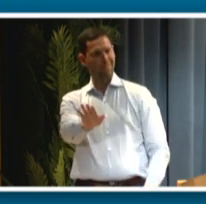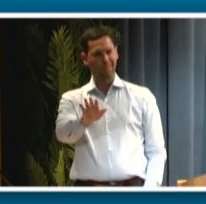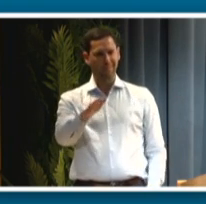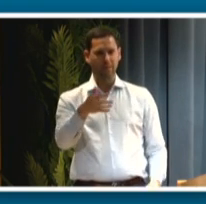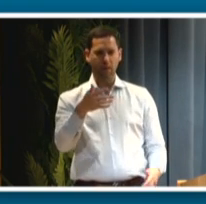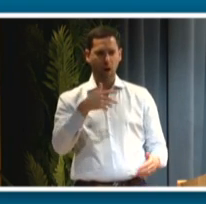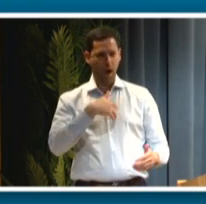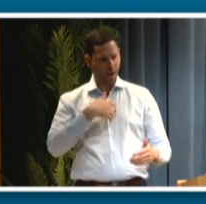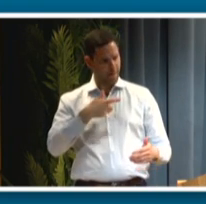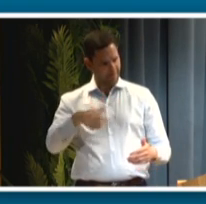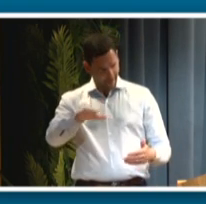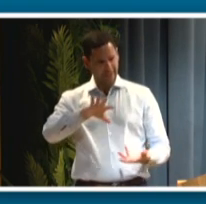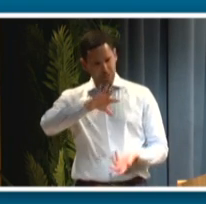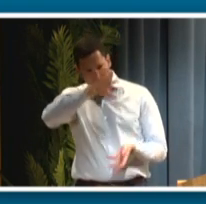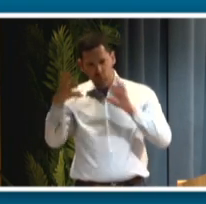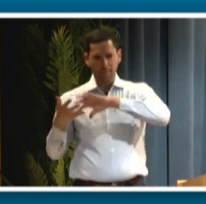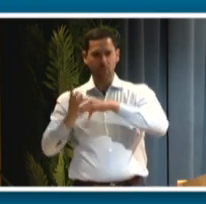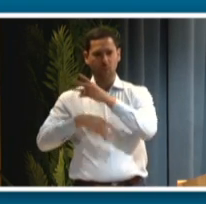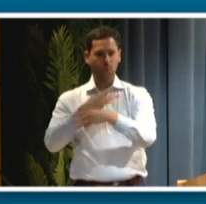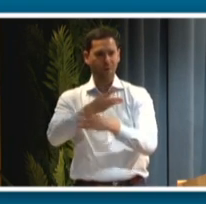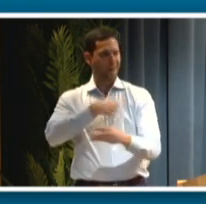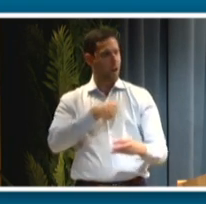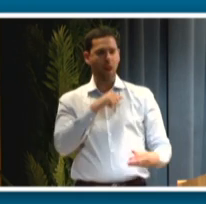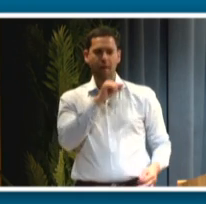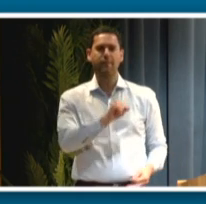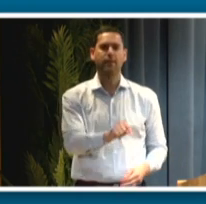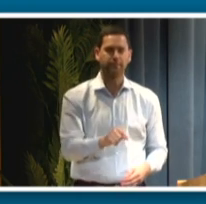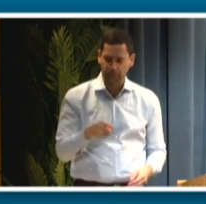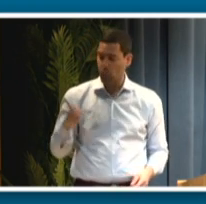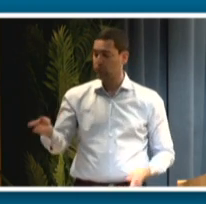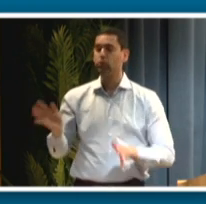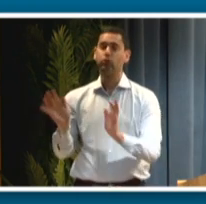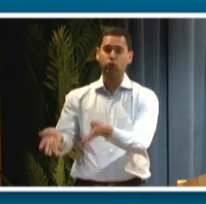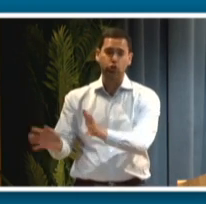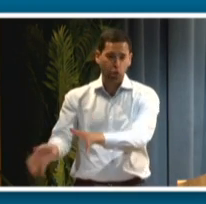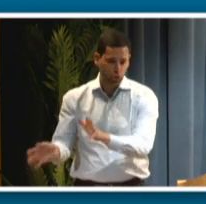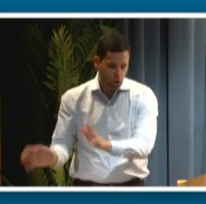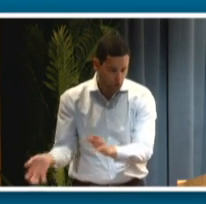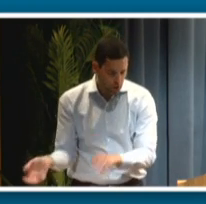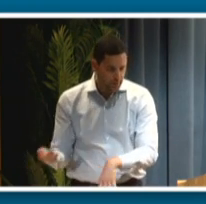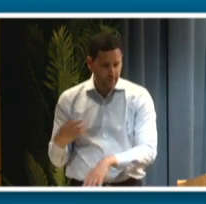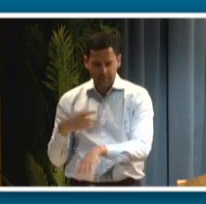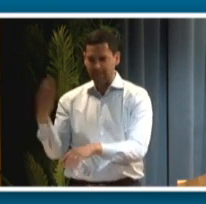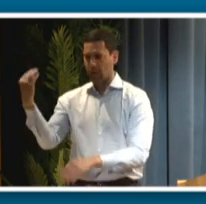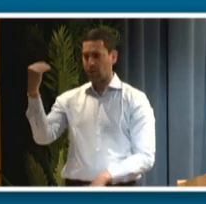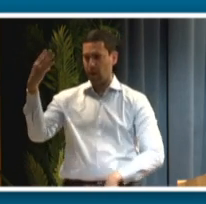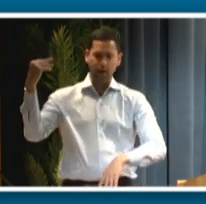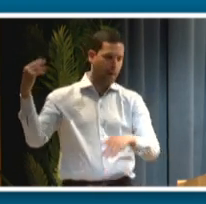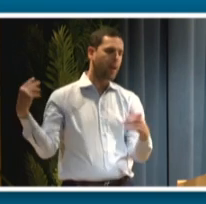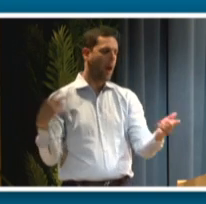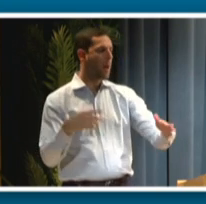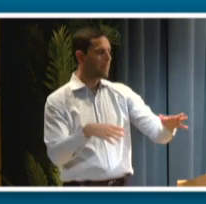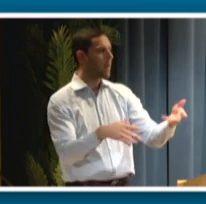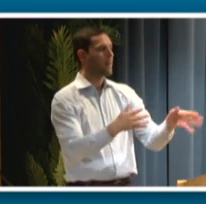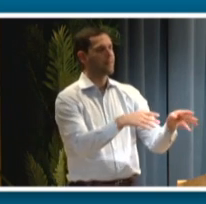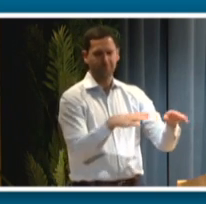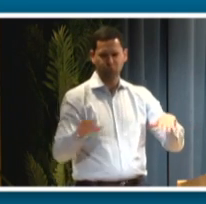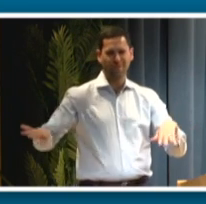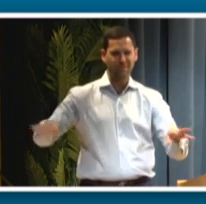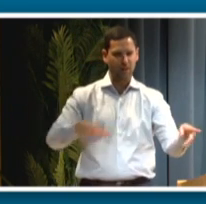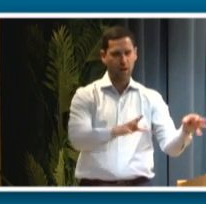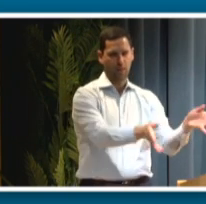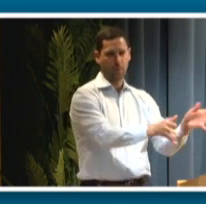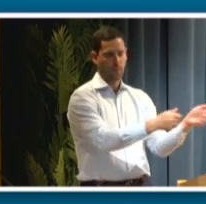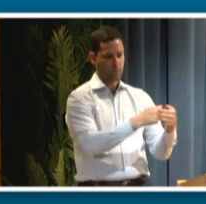aren't disruptive. Mm-hmm. Right? So I'm like, oh, okay. So he's talking and talking, and I'm trying to talk to the rest of the kids, and he over here cutting up. So I'm like, yo, you think you could do